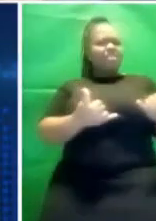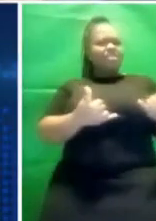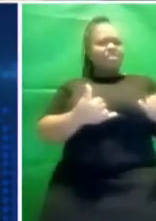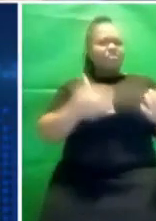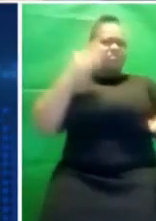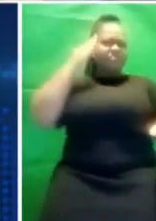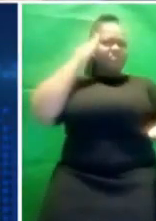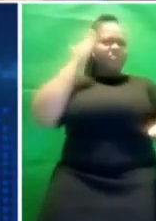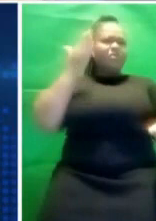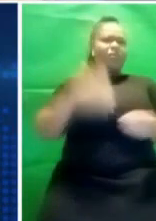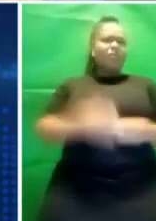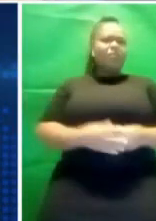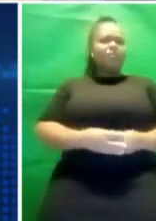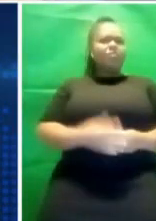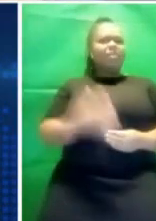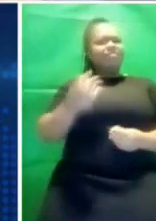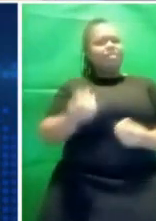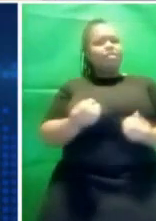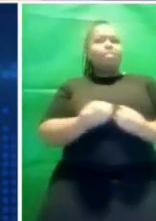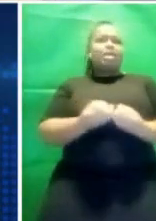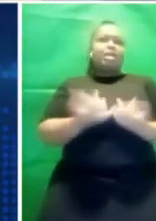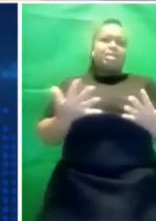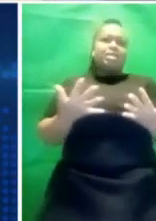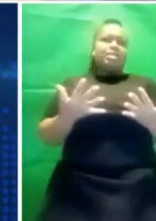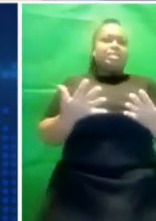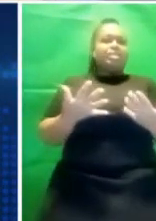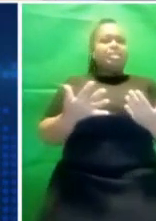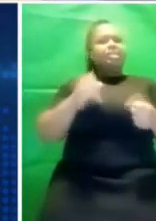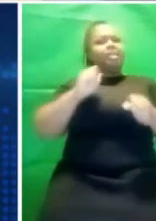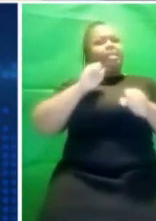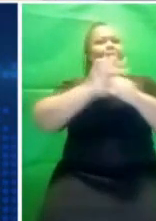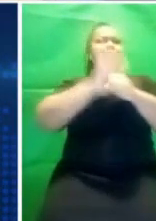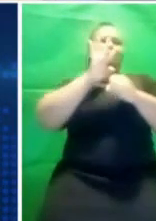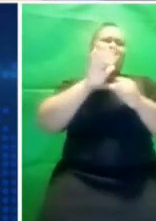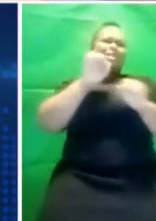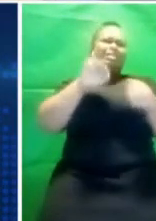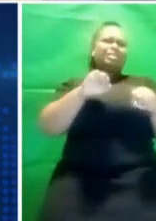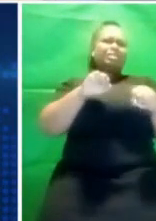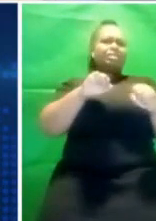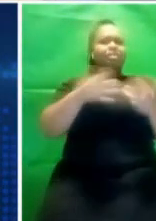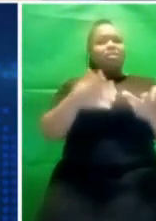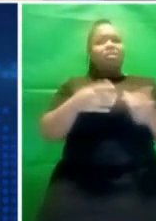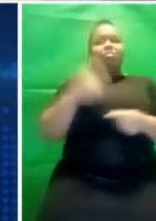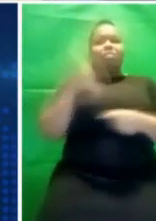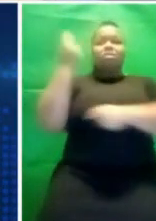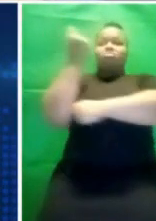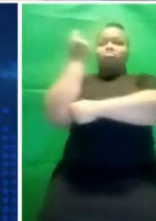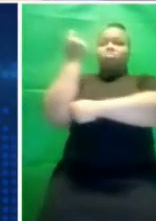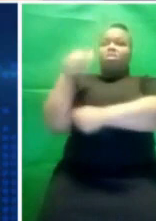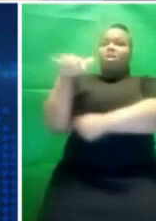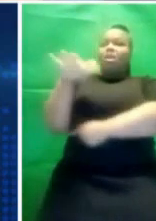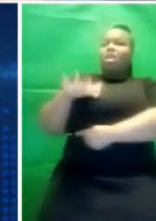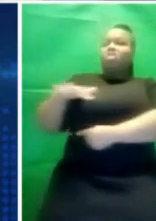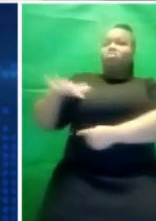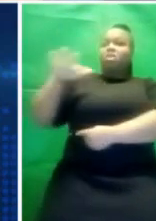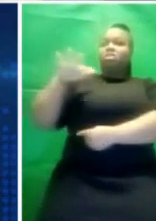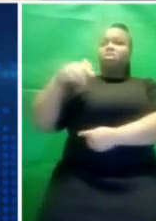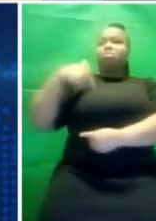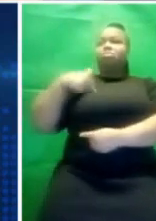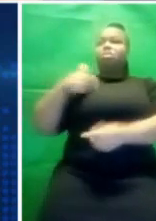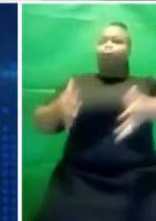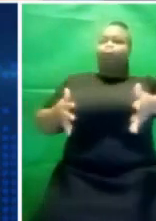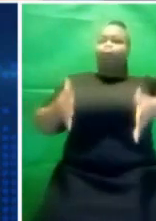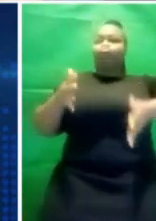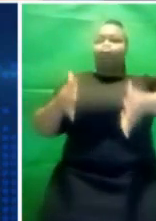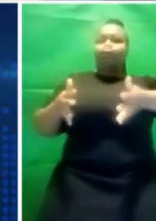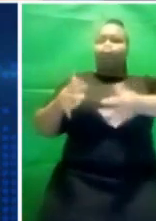implications, as you were saying. I'm in the rural areas and I go to a government building. I'm deaf. I should be